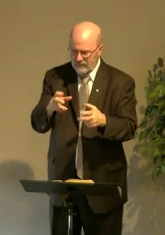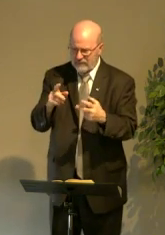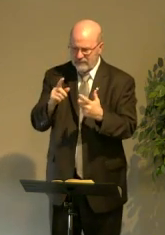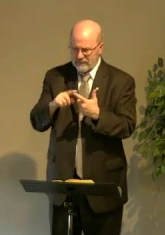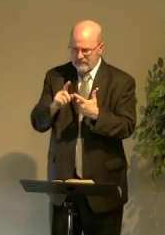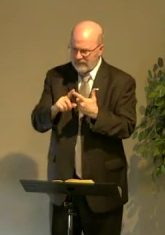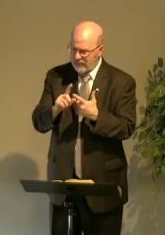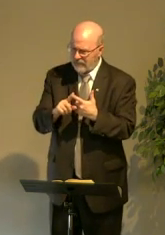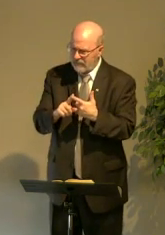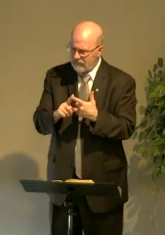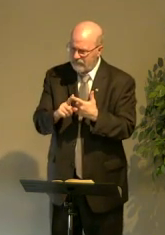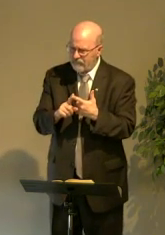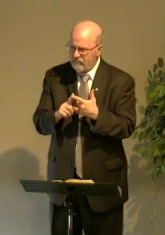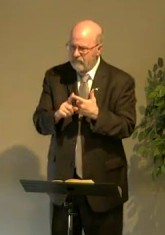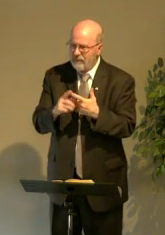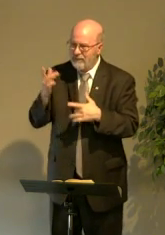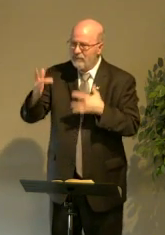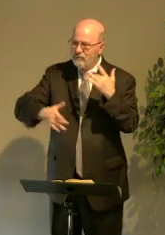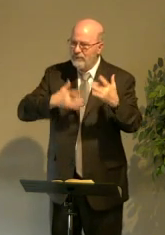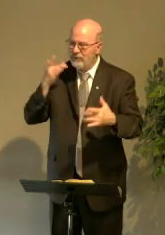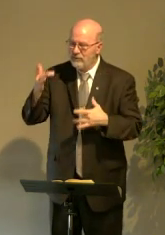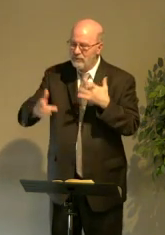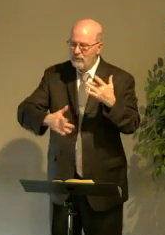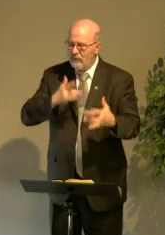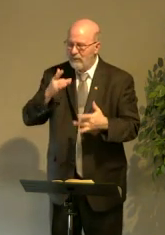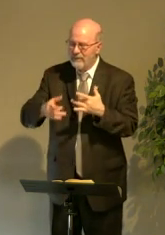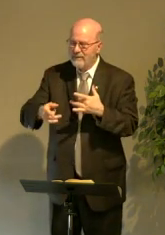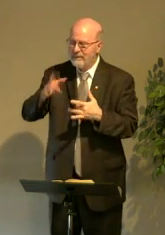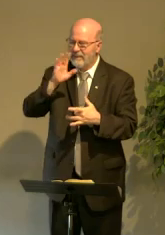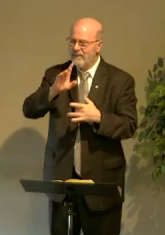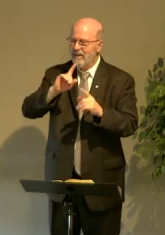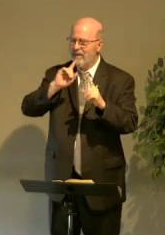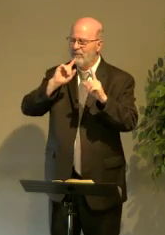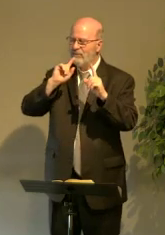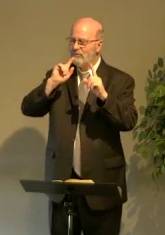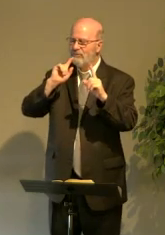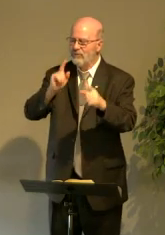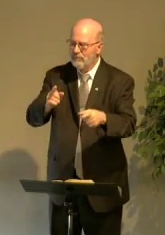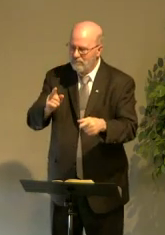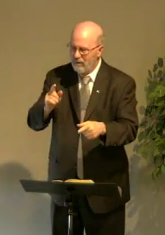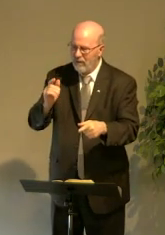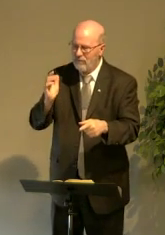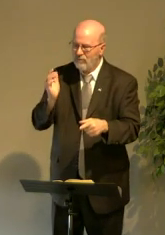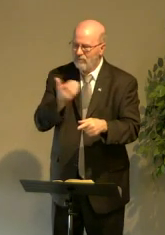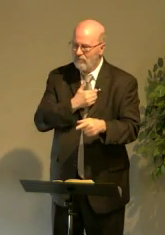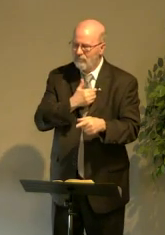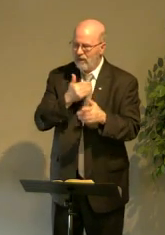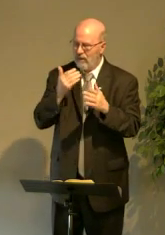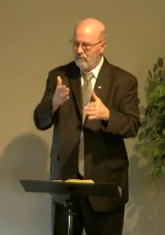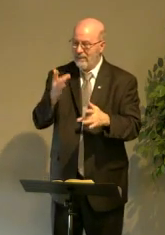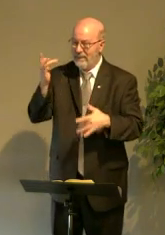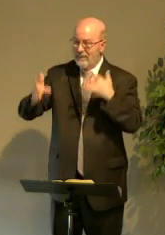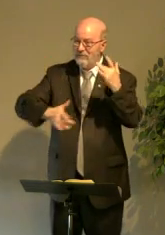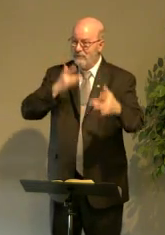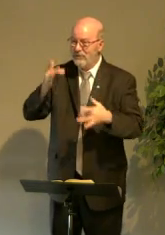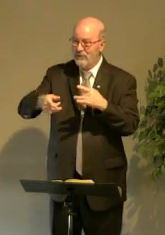this afternoon, rejoice in God's response to our condition. Rejoice to God's